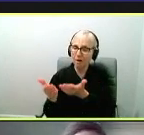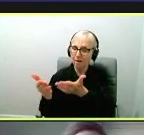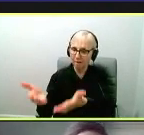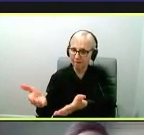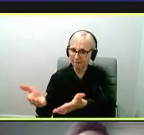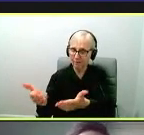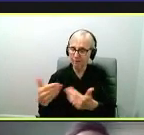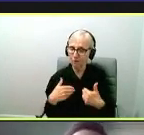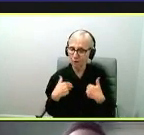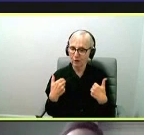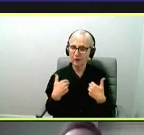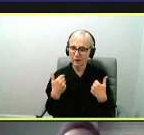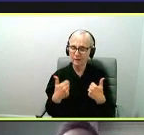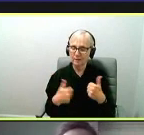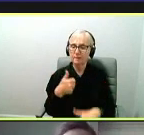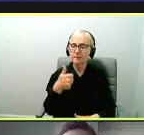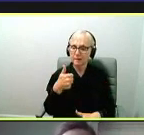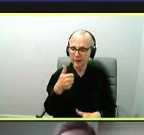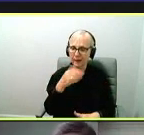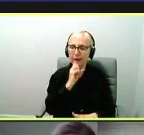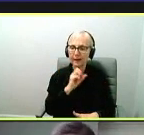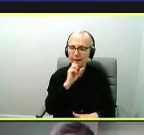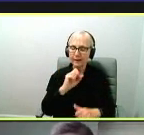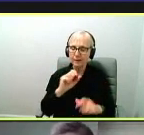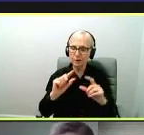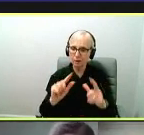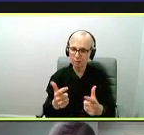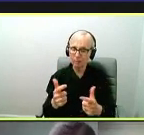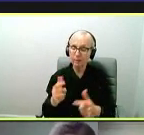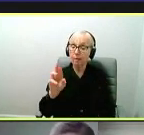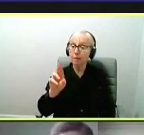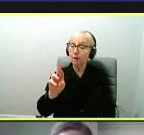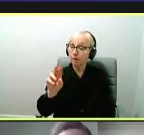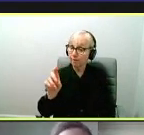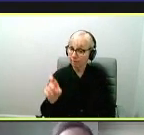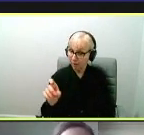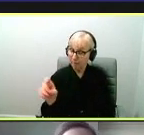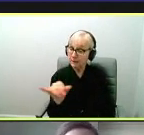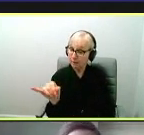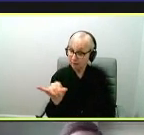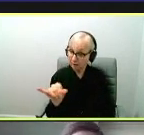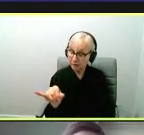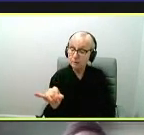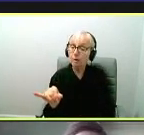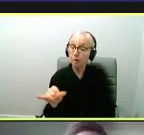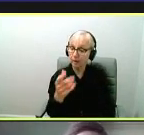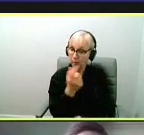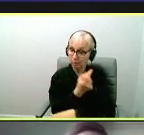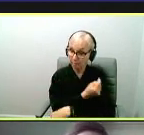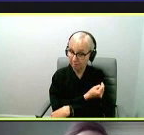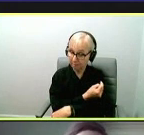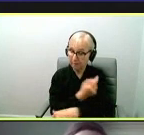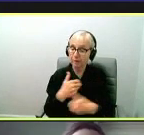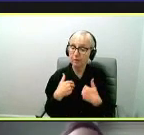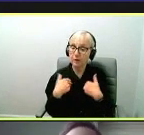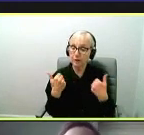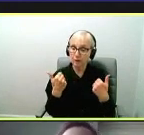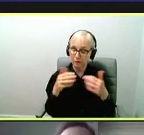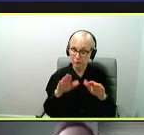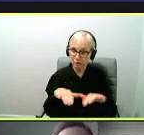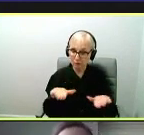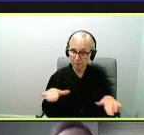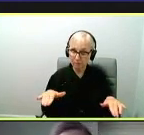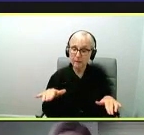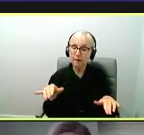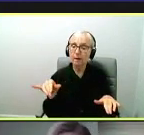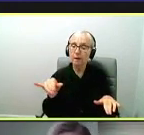youngest age group. There are also pharmacies across the state that will be vaccinating this young age group. And then